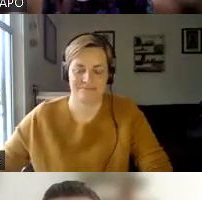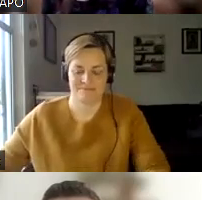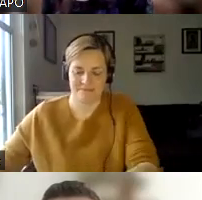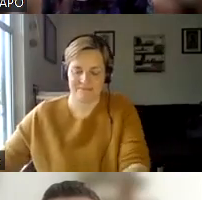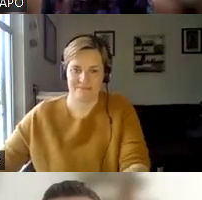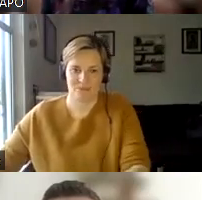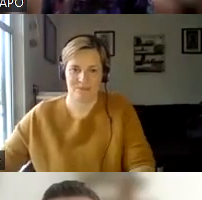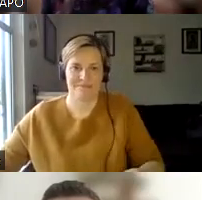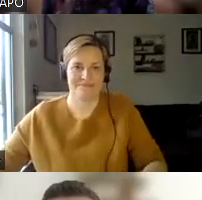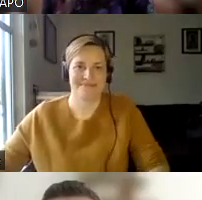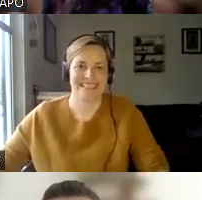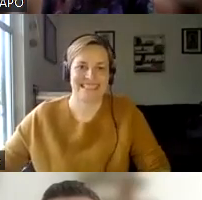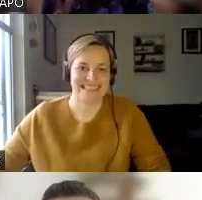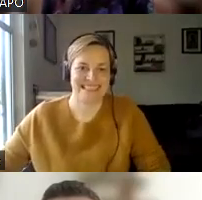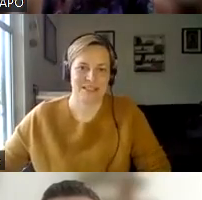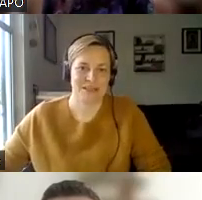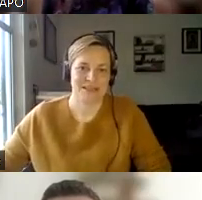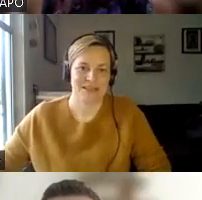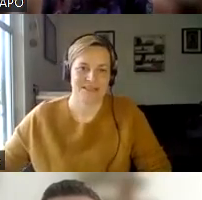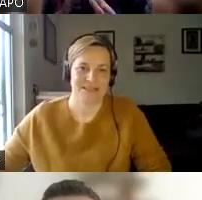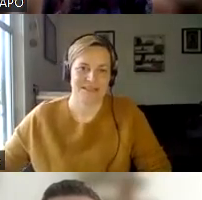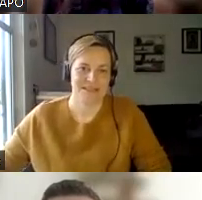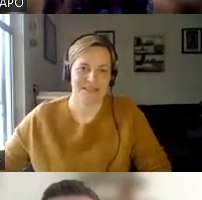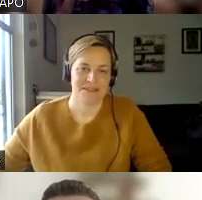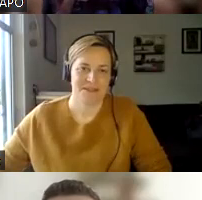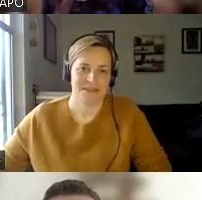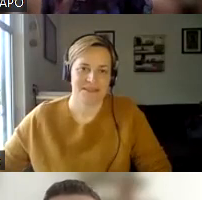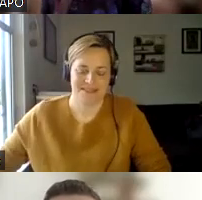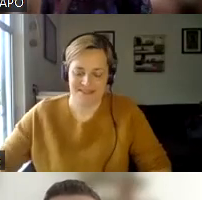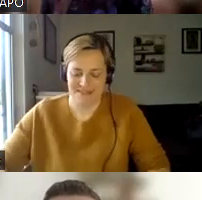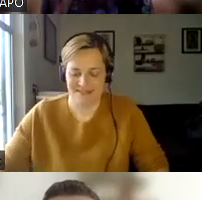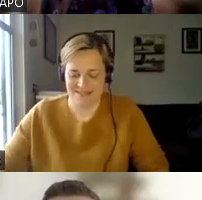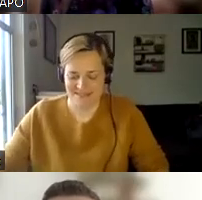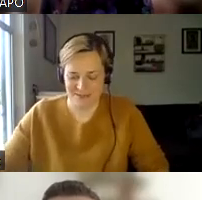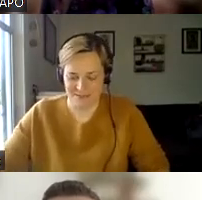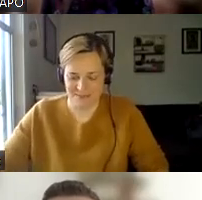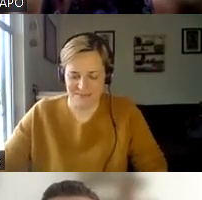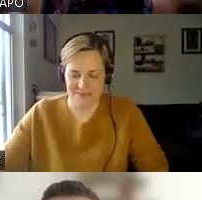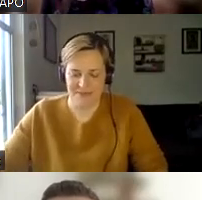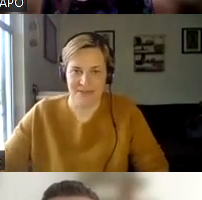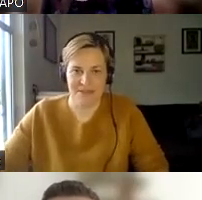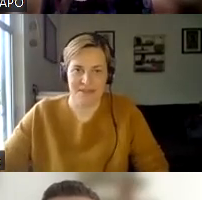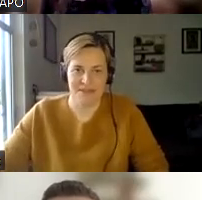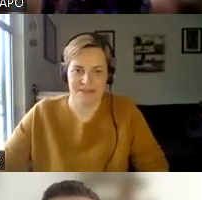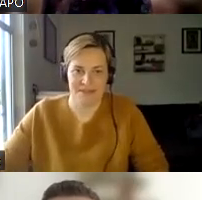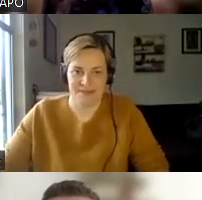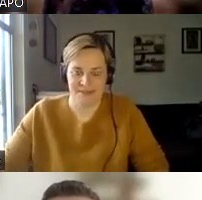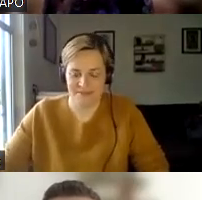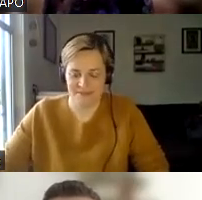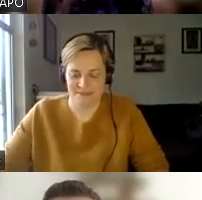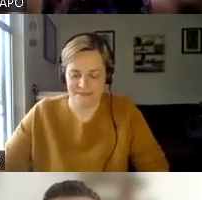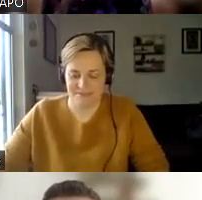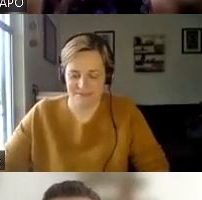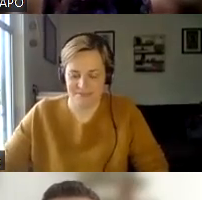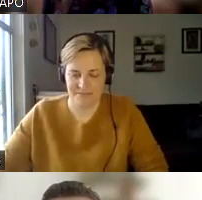chat box. So if you have a specific question, we want to make sure we don't miss it. So put that in the question box. We will try to monitor